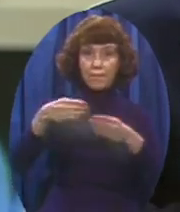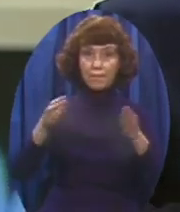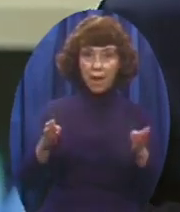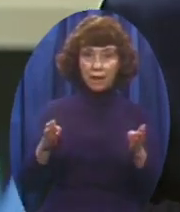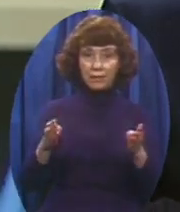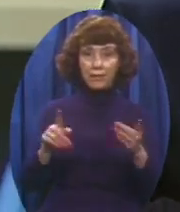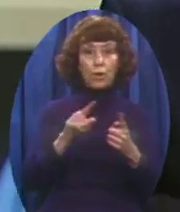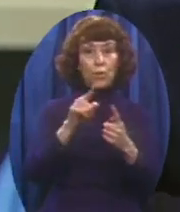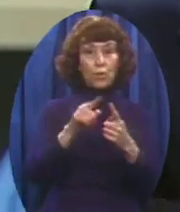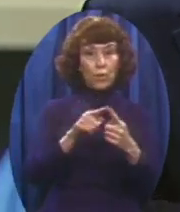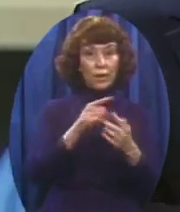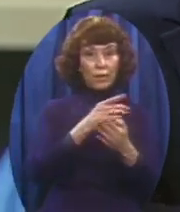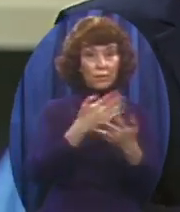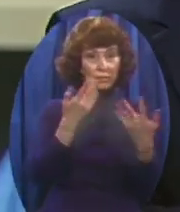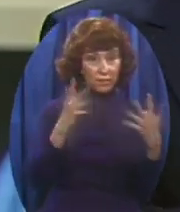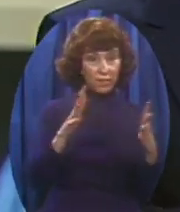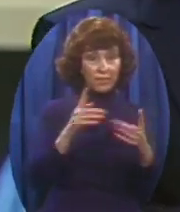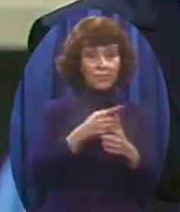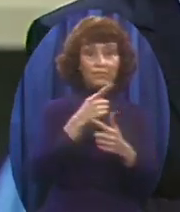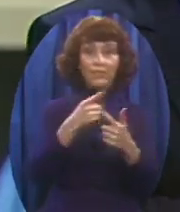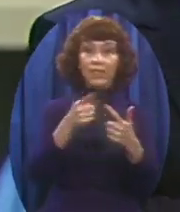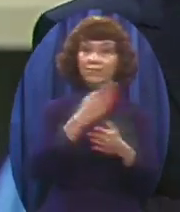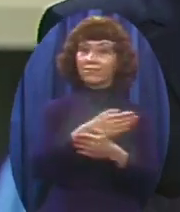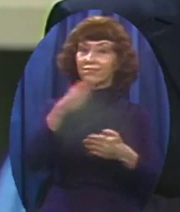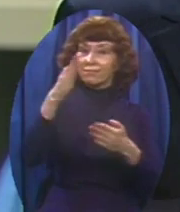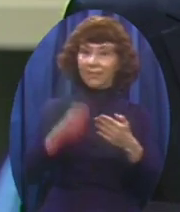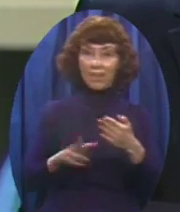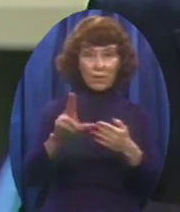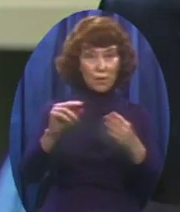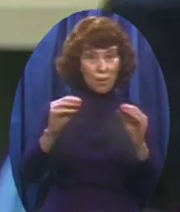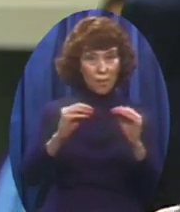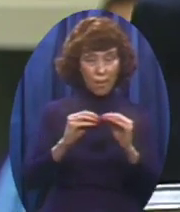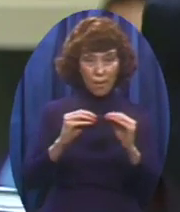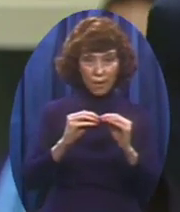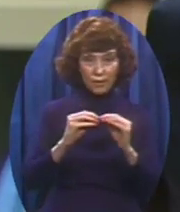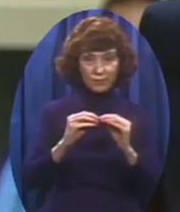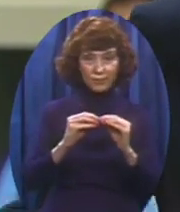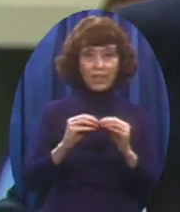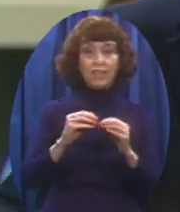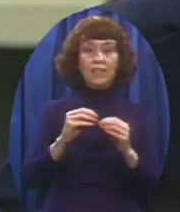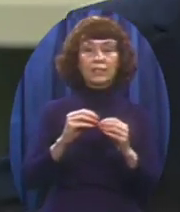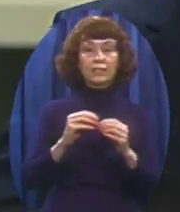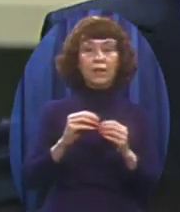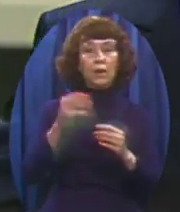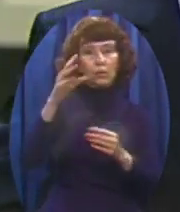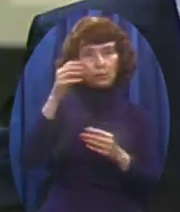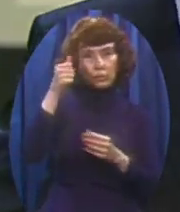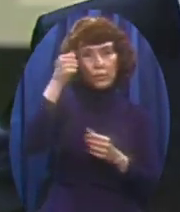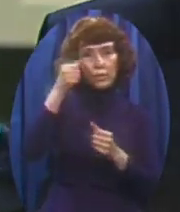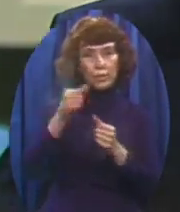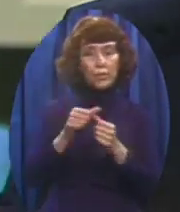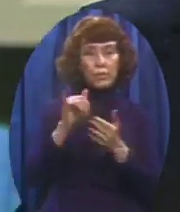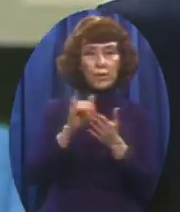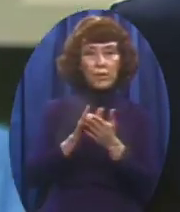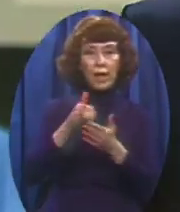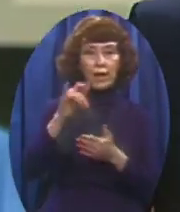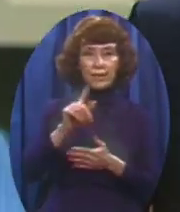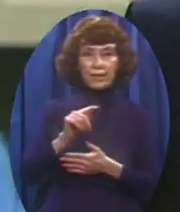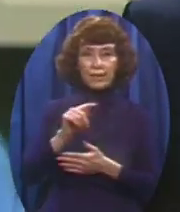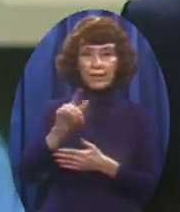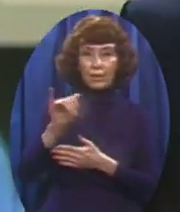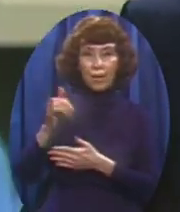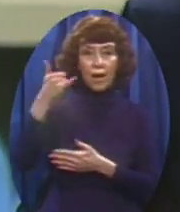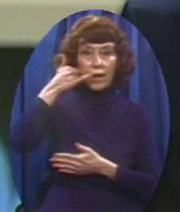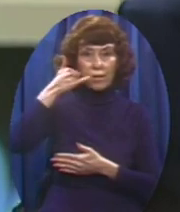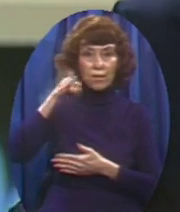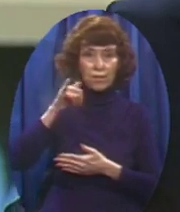are out. So if you will just take that toll-free number down, I'll tell you just a little bit later how you can get